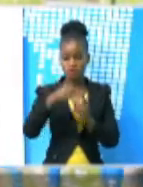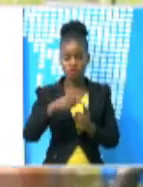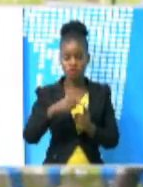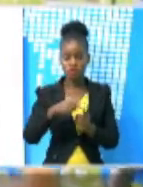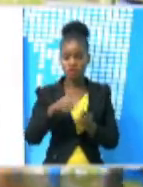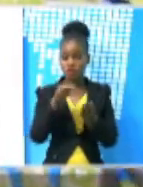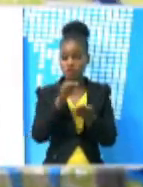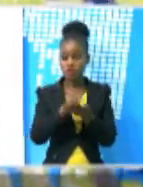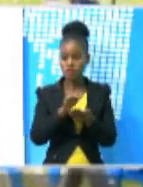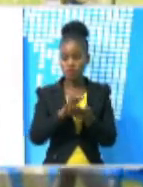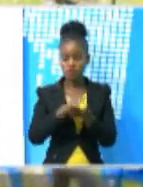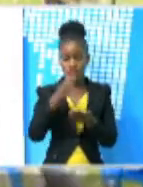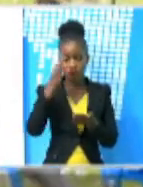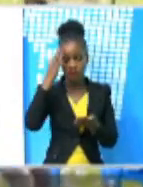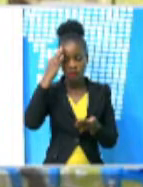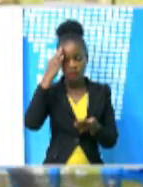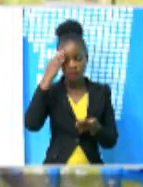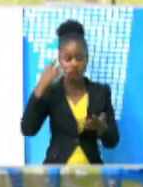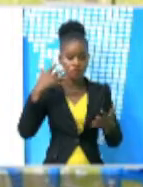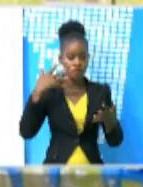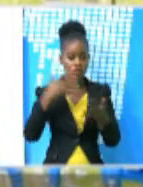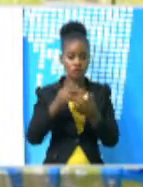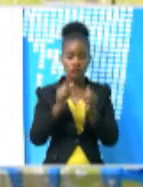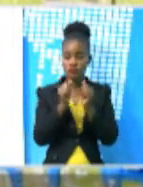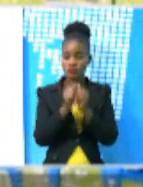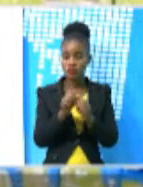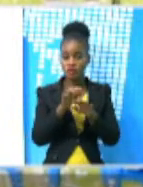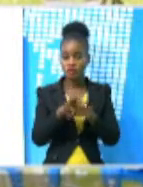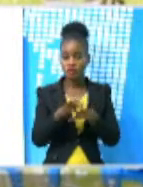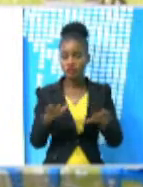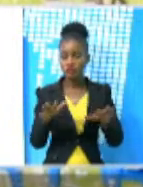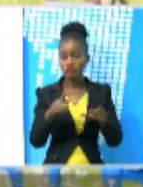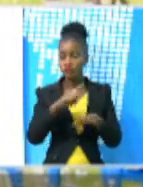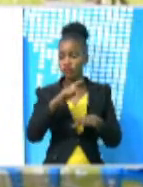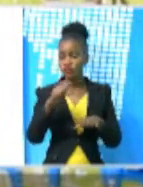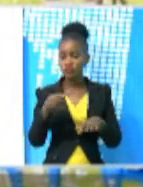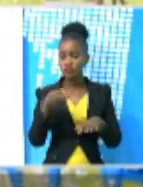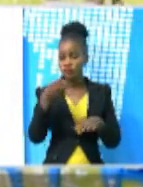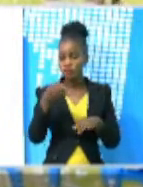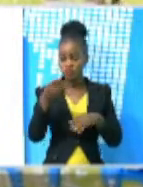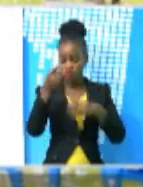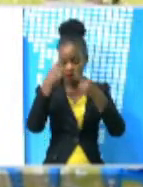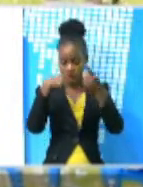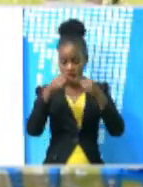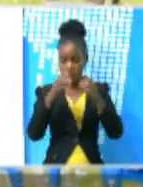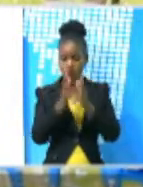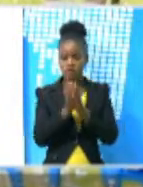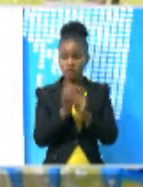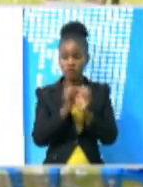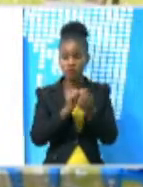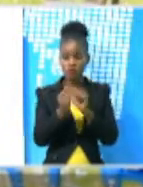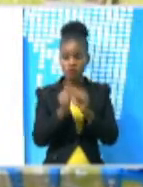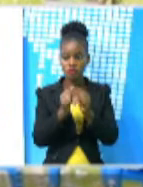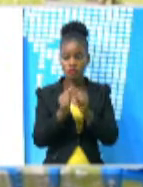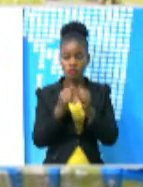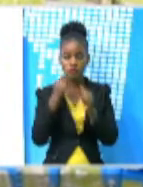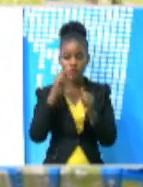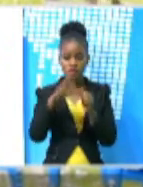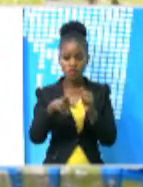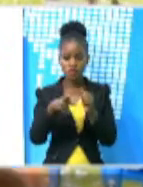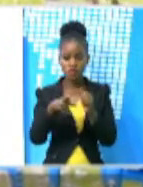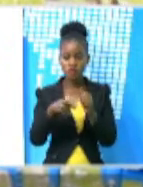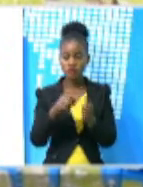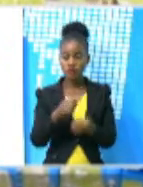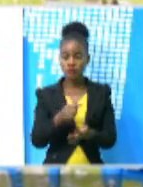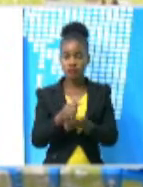keep updated, to keep up to date with the market, with the available technologies, which in turn will